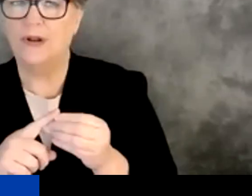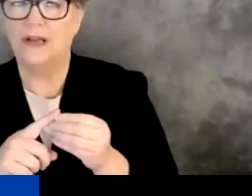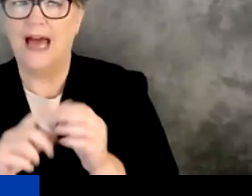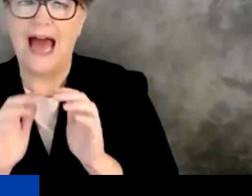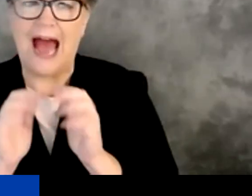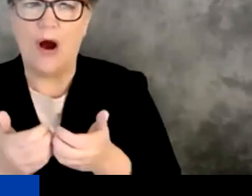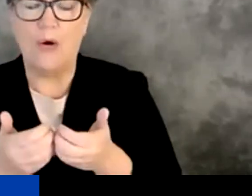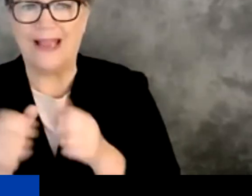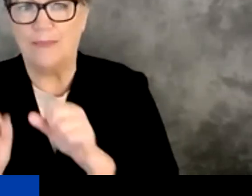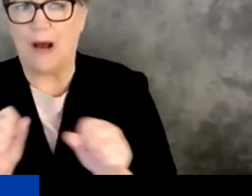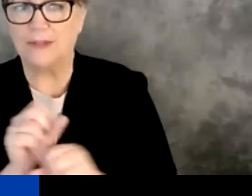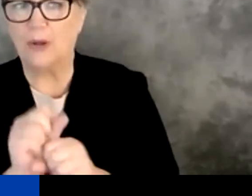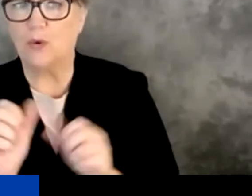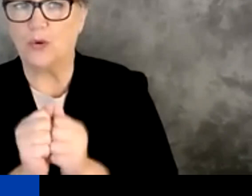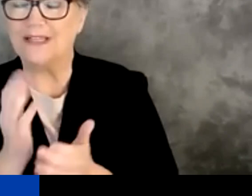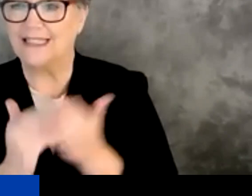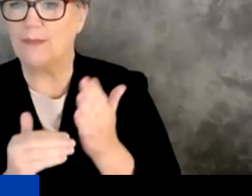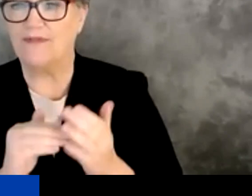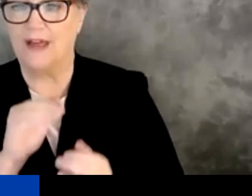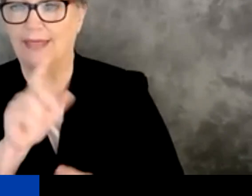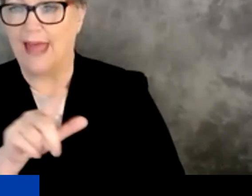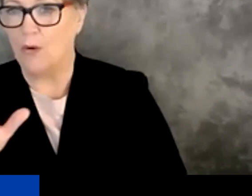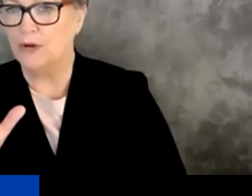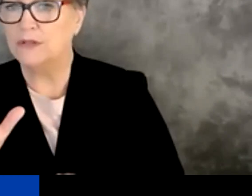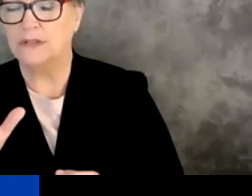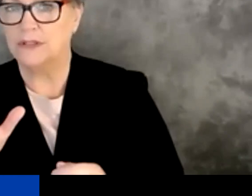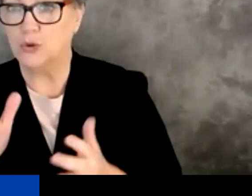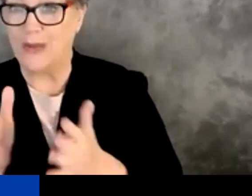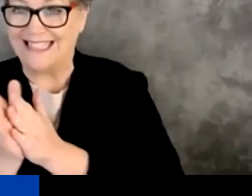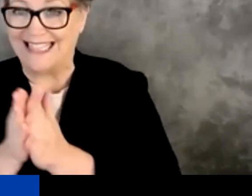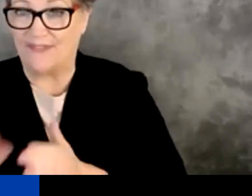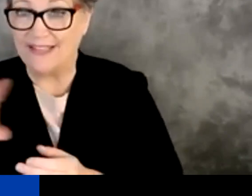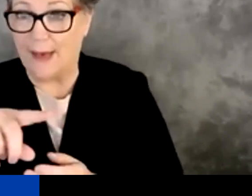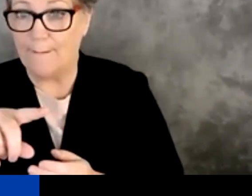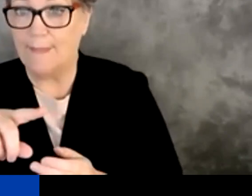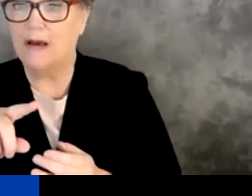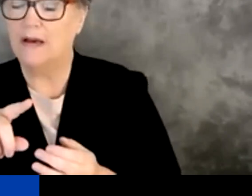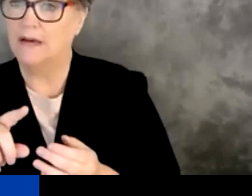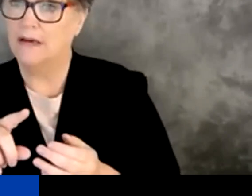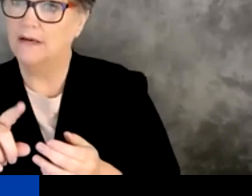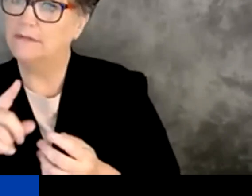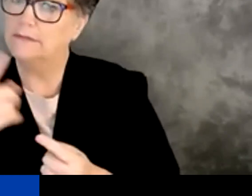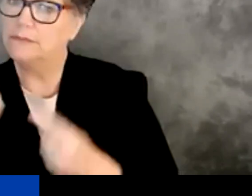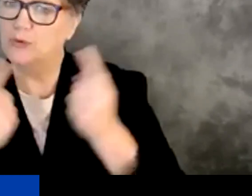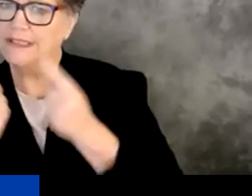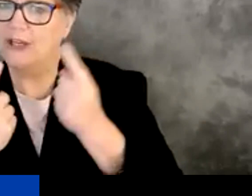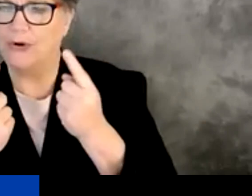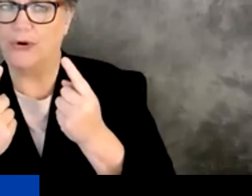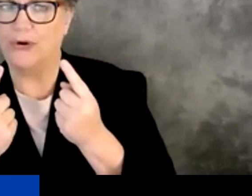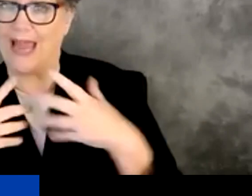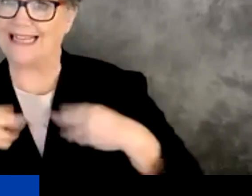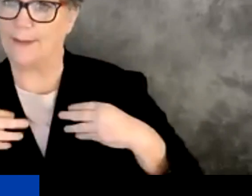can possibly work with some of the landlords to incentivize them to consider